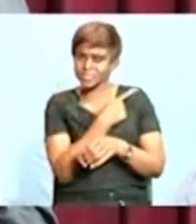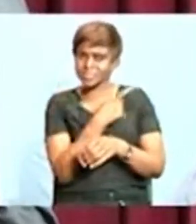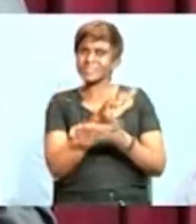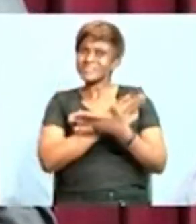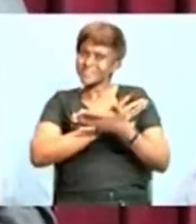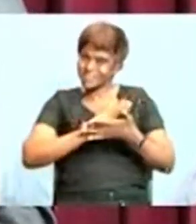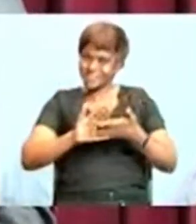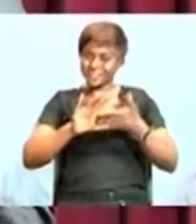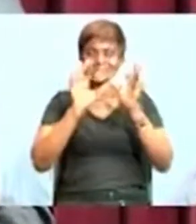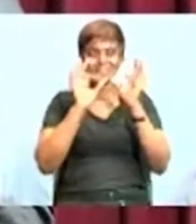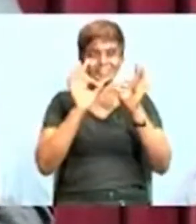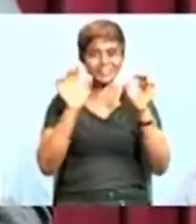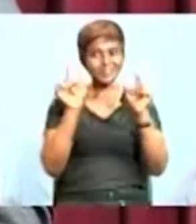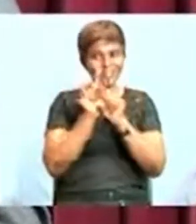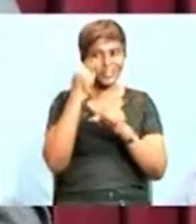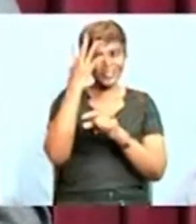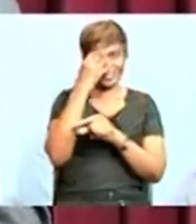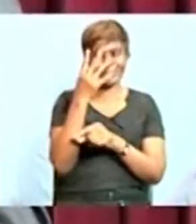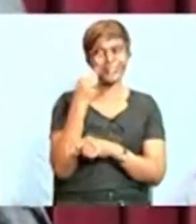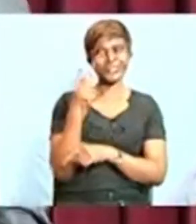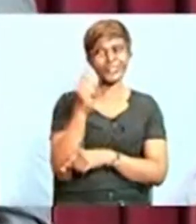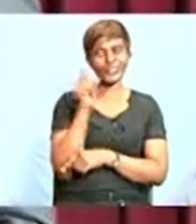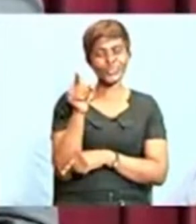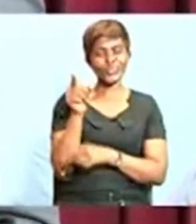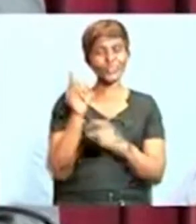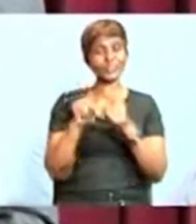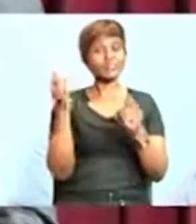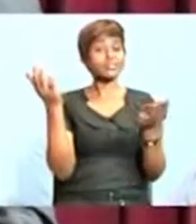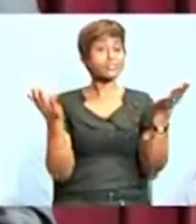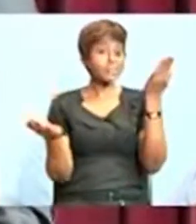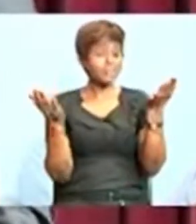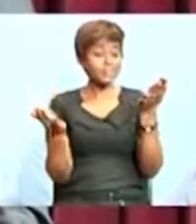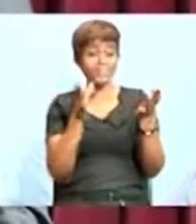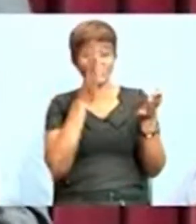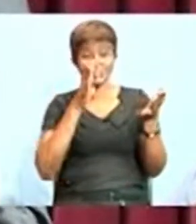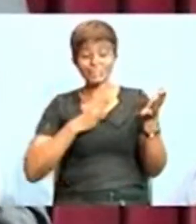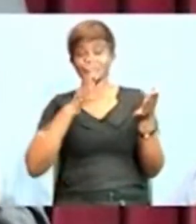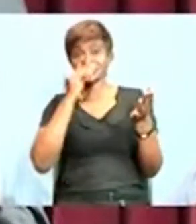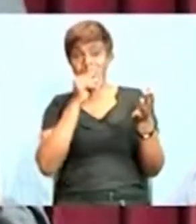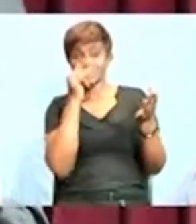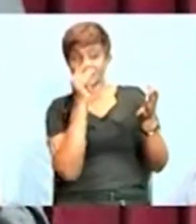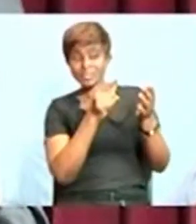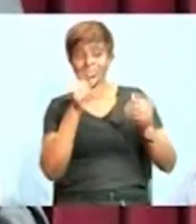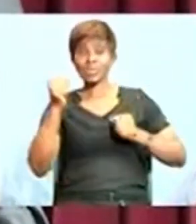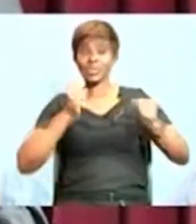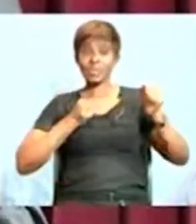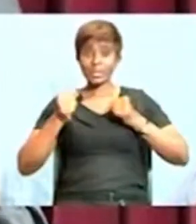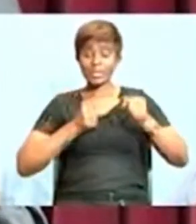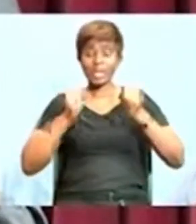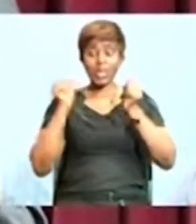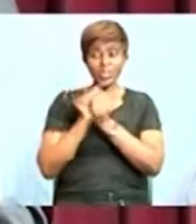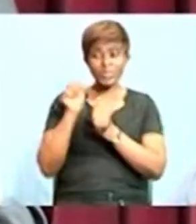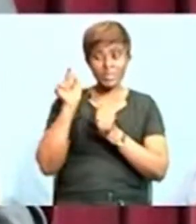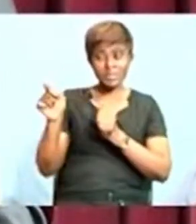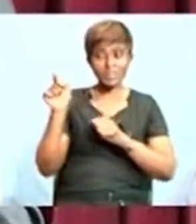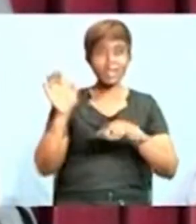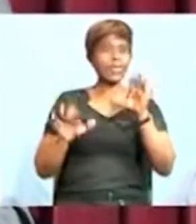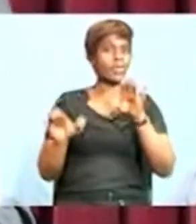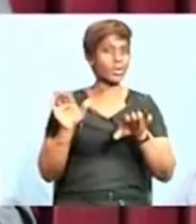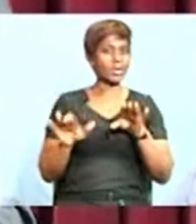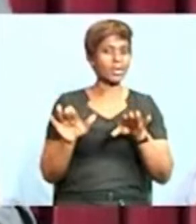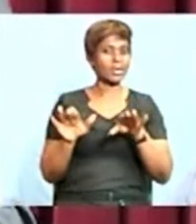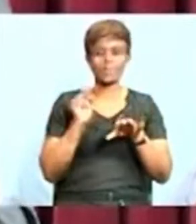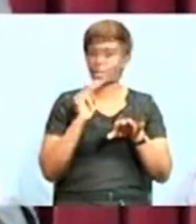clean and admirable. But when you compare, Madam Speaker, to Rwanda and Angola, we